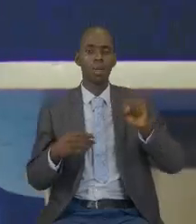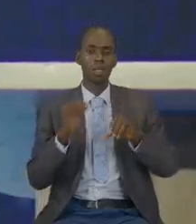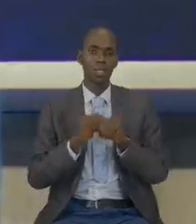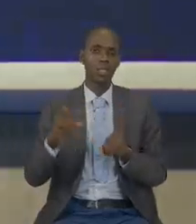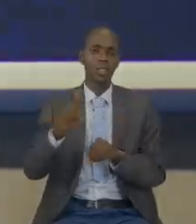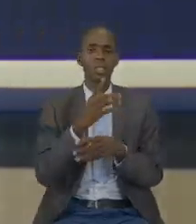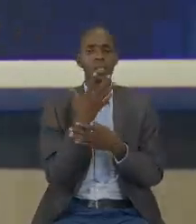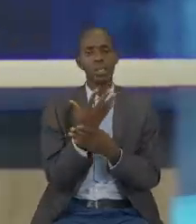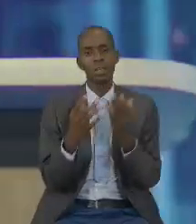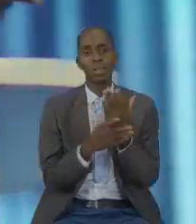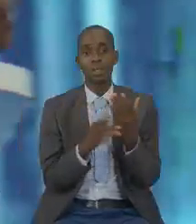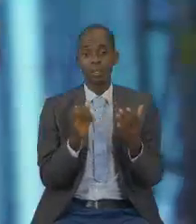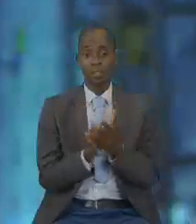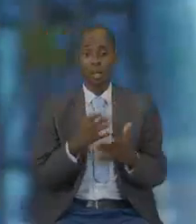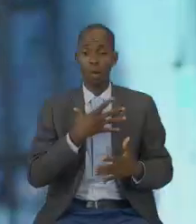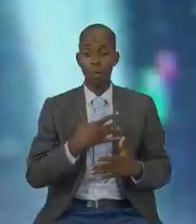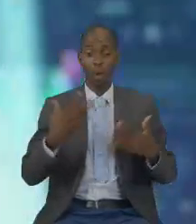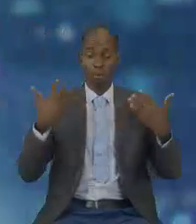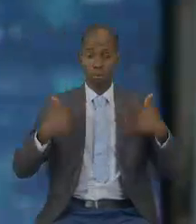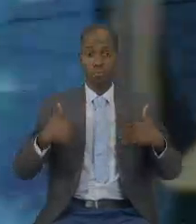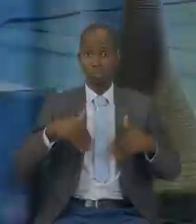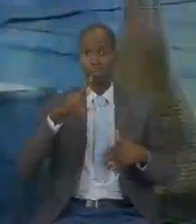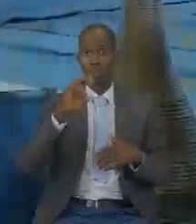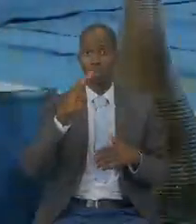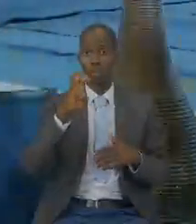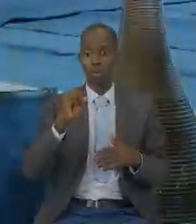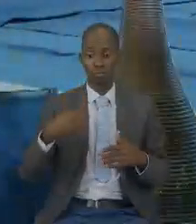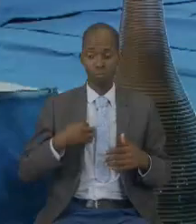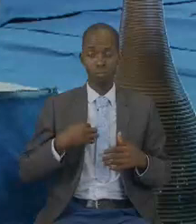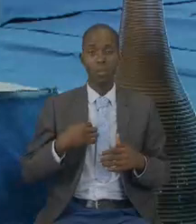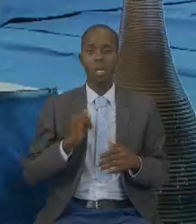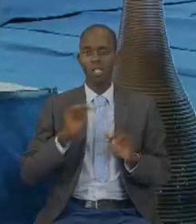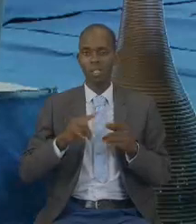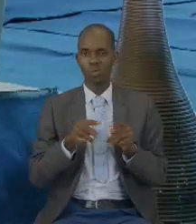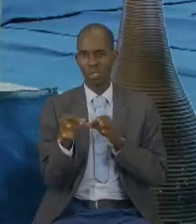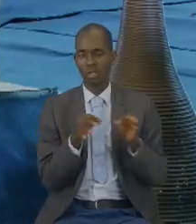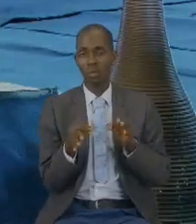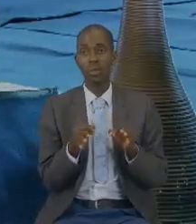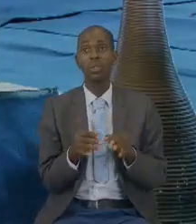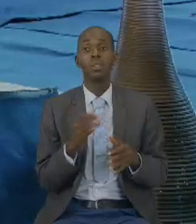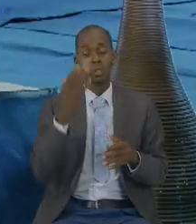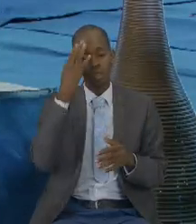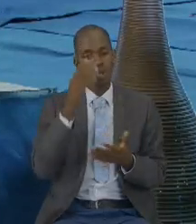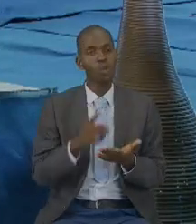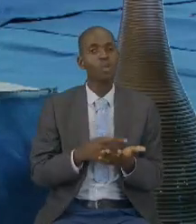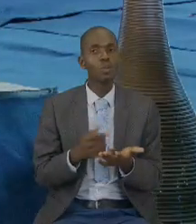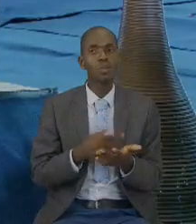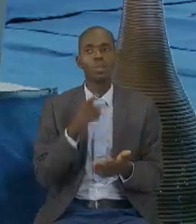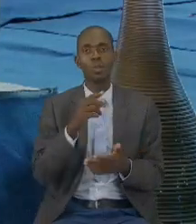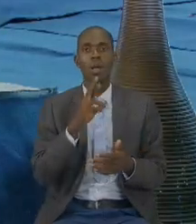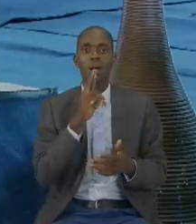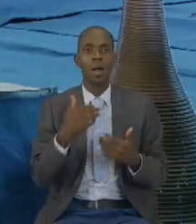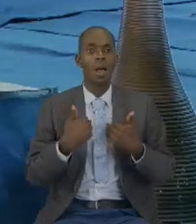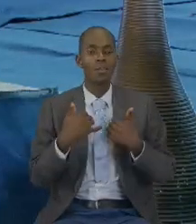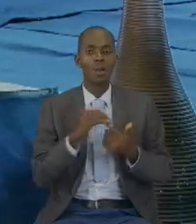Now, those white robes, I need to explain to you. It is not something, you know, sometimes you are doing your wedding and